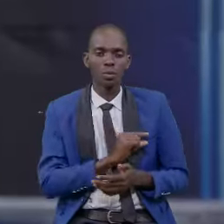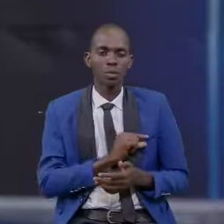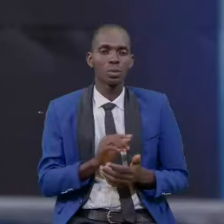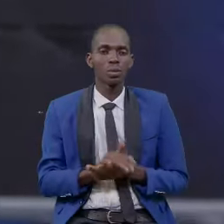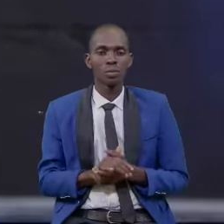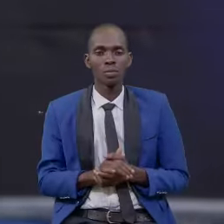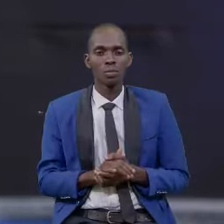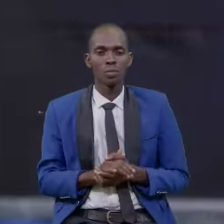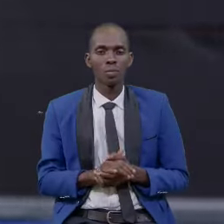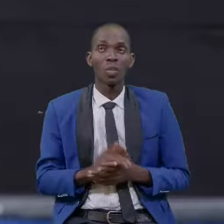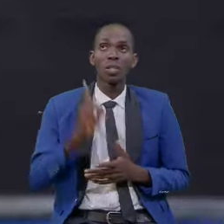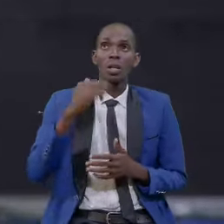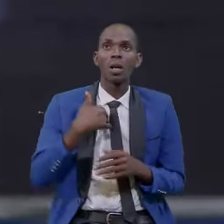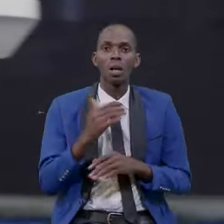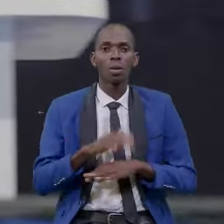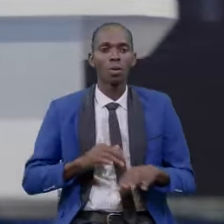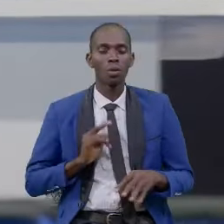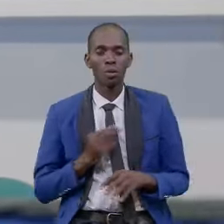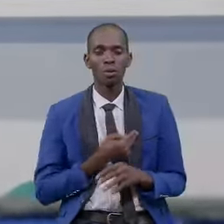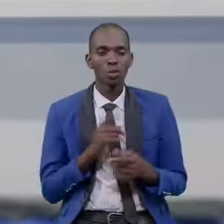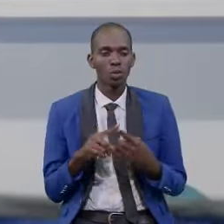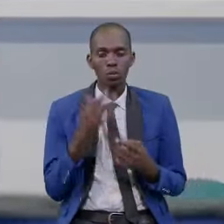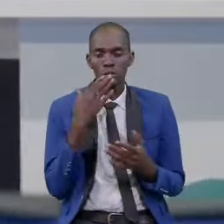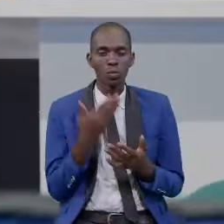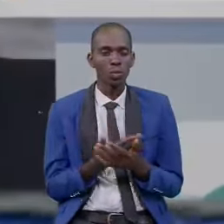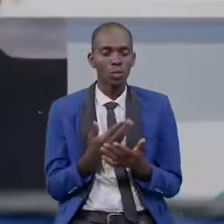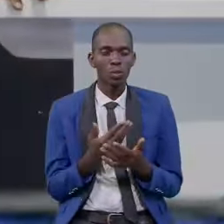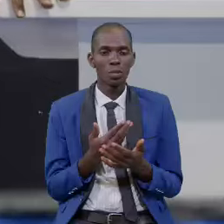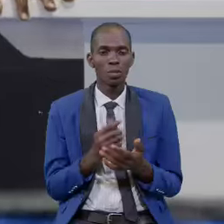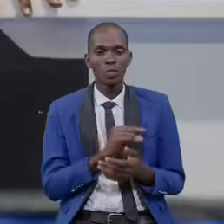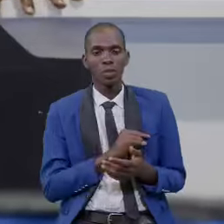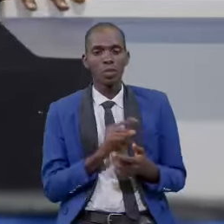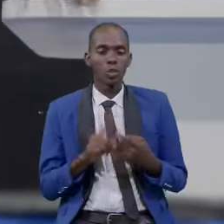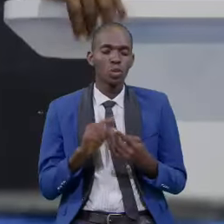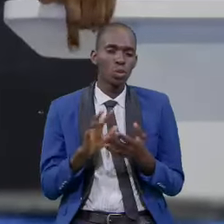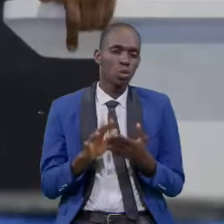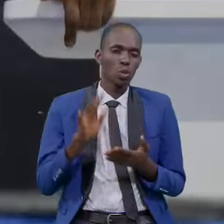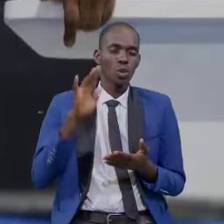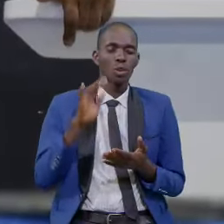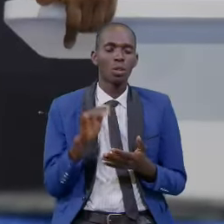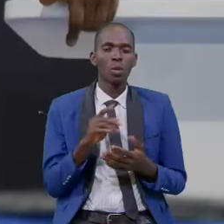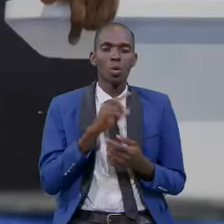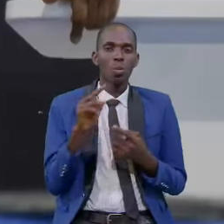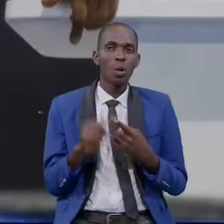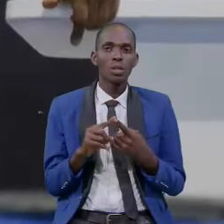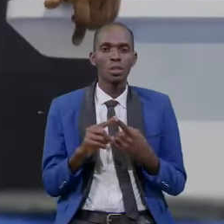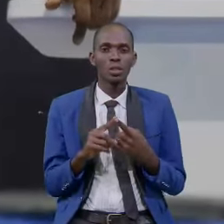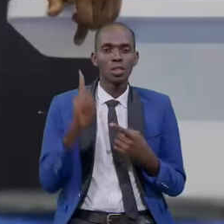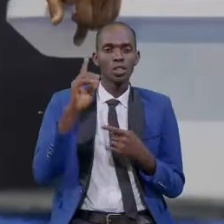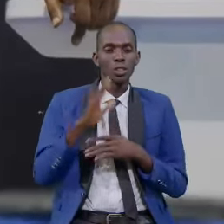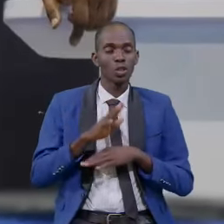He has called us to glory. When he saves us, he calls us not to do